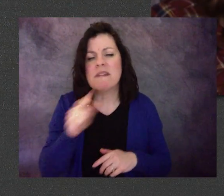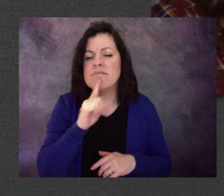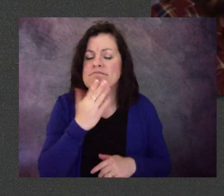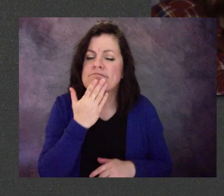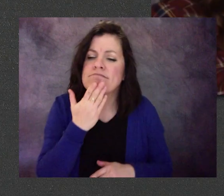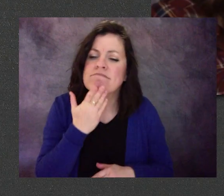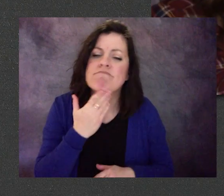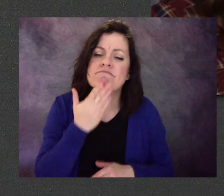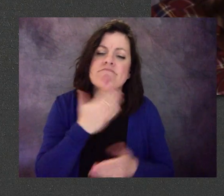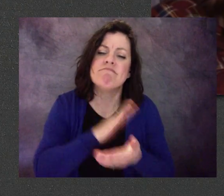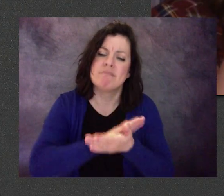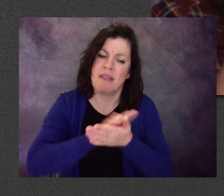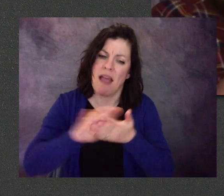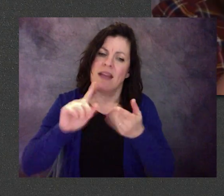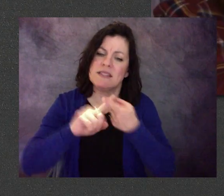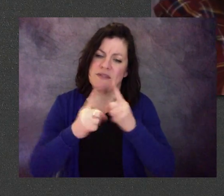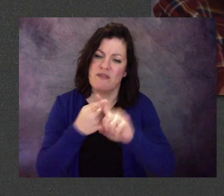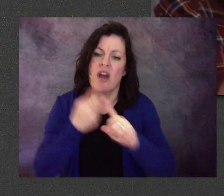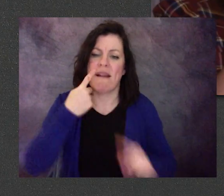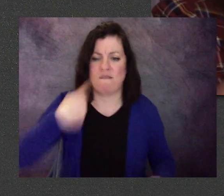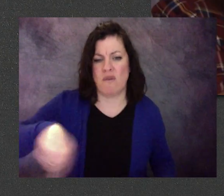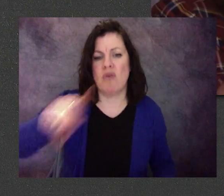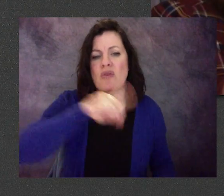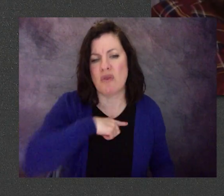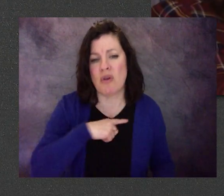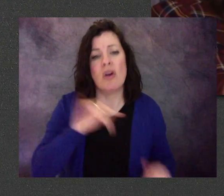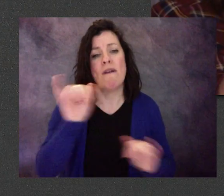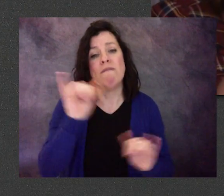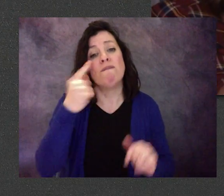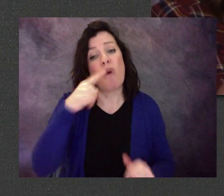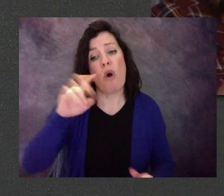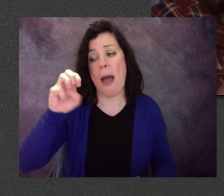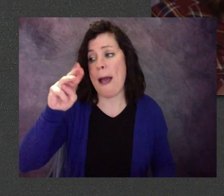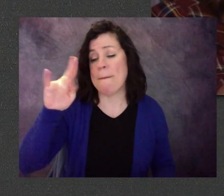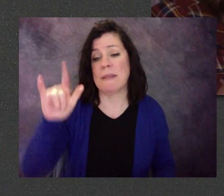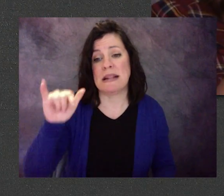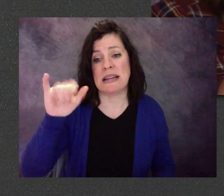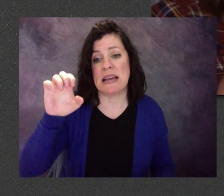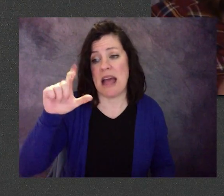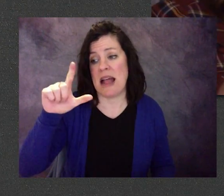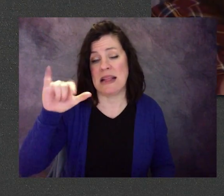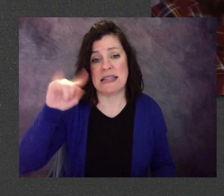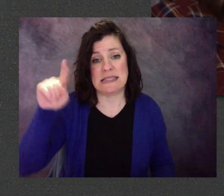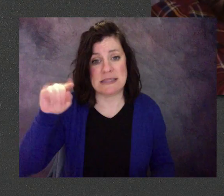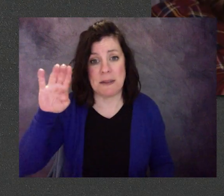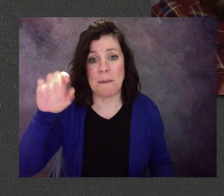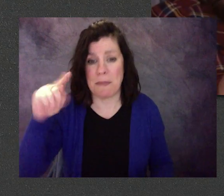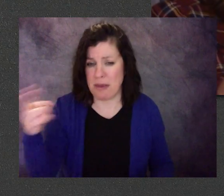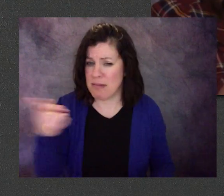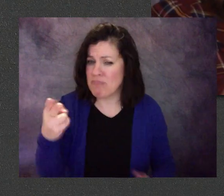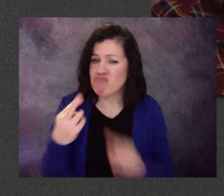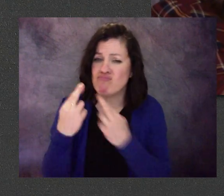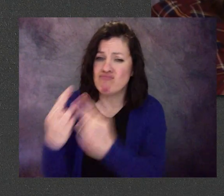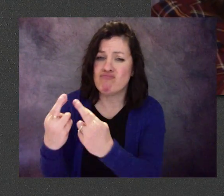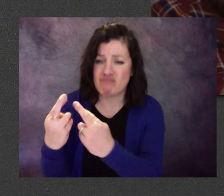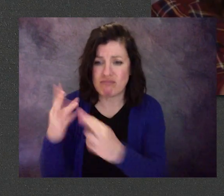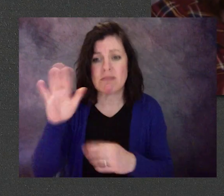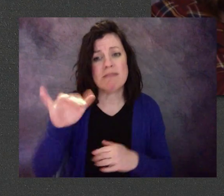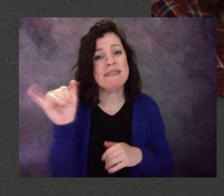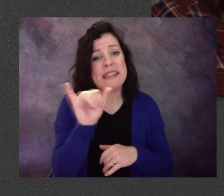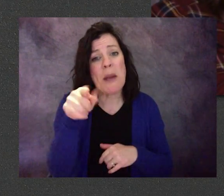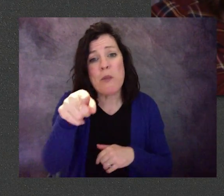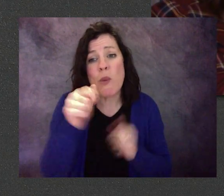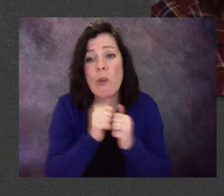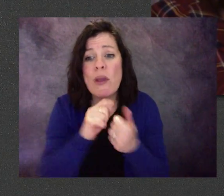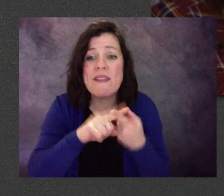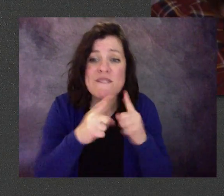caring friend to Emily Elizabeth, just like I hope all of you are to your friends. But until the next time that we can be together and